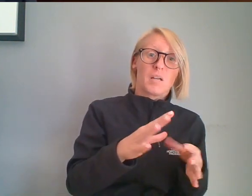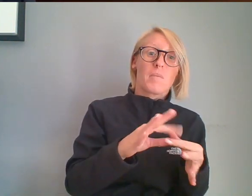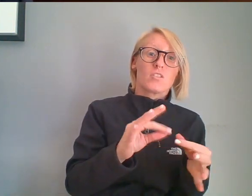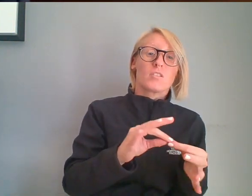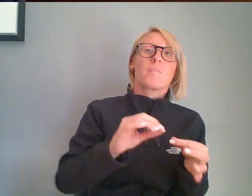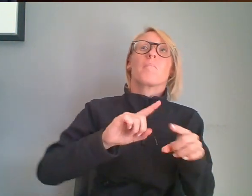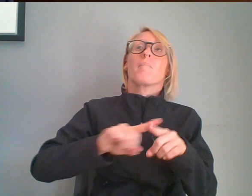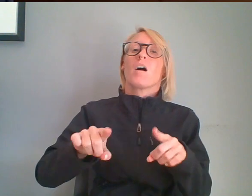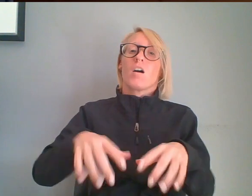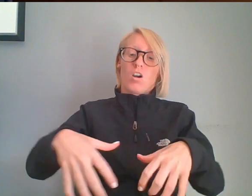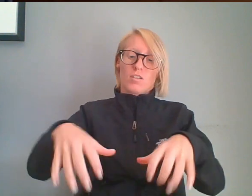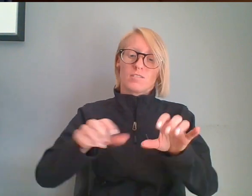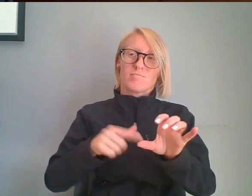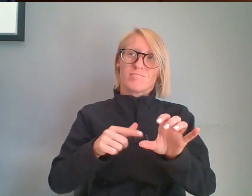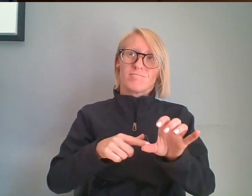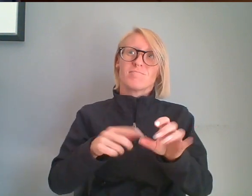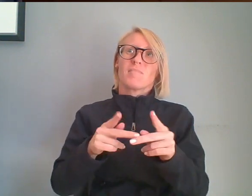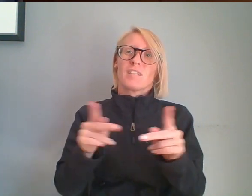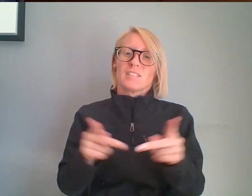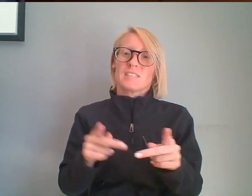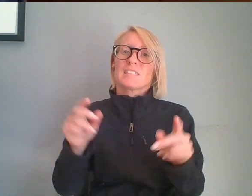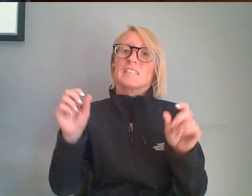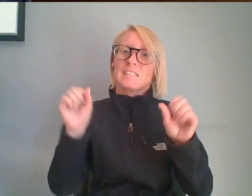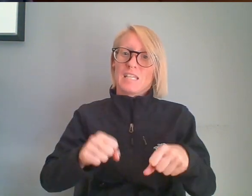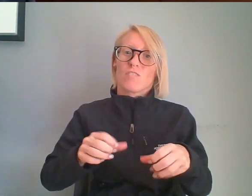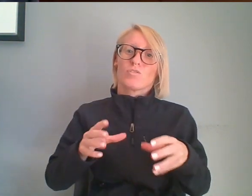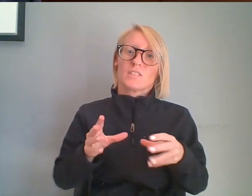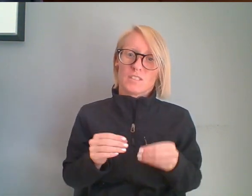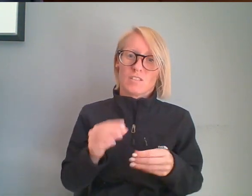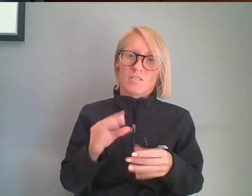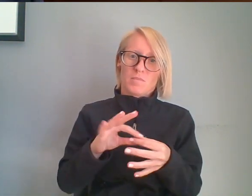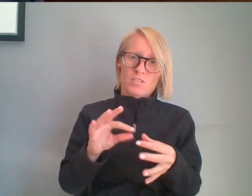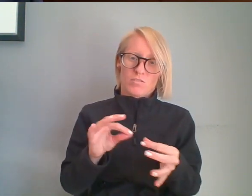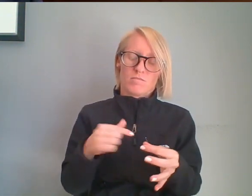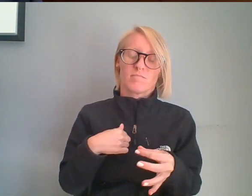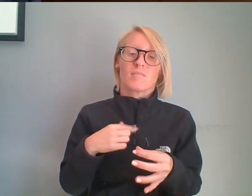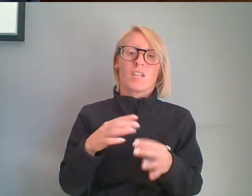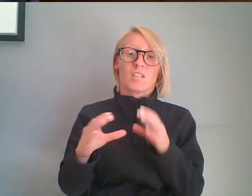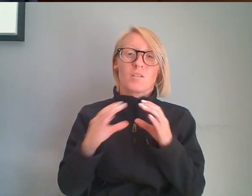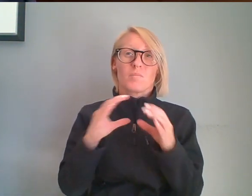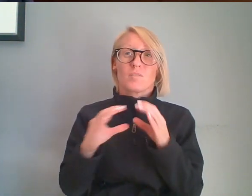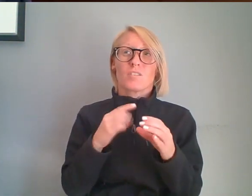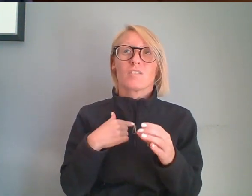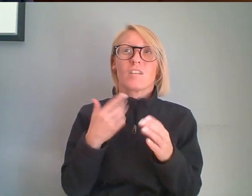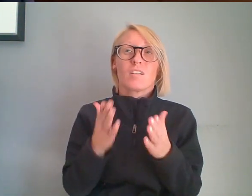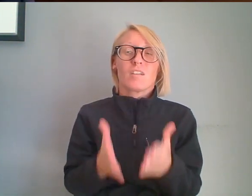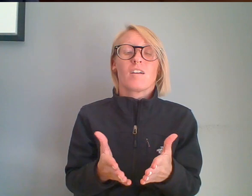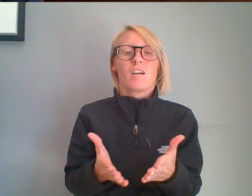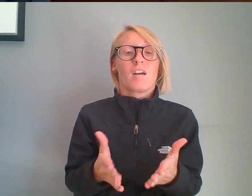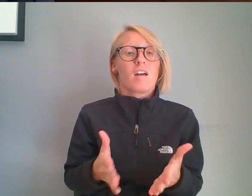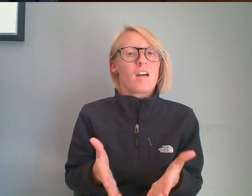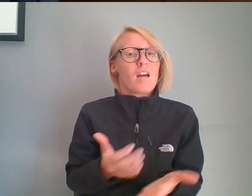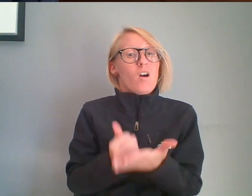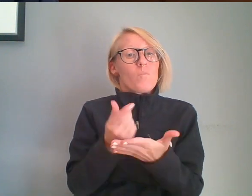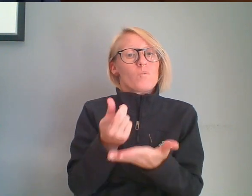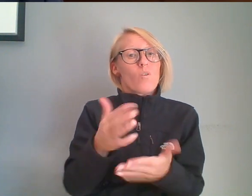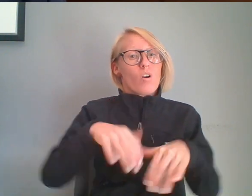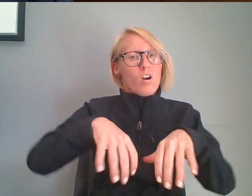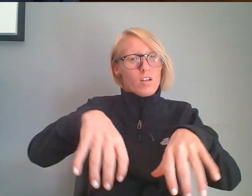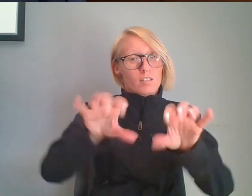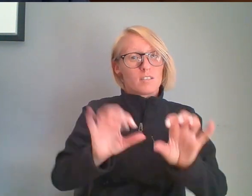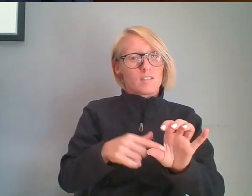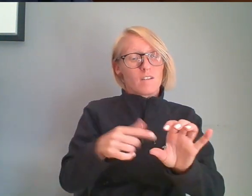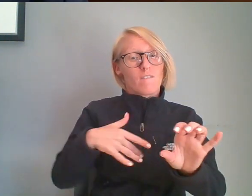it. So it's incumbent on you as a communicator to help your audience feel comfortable. And we do that by managing our